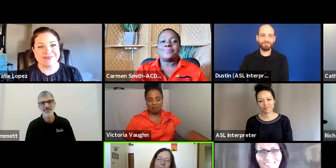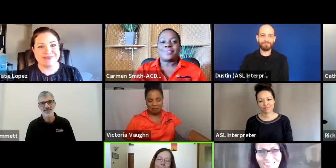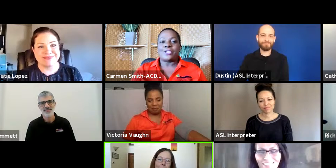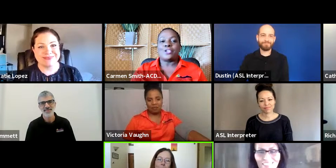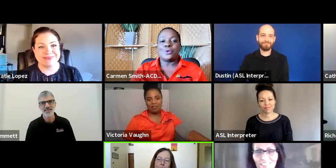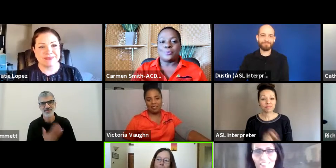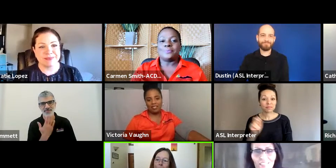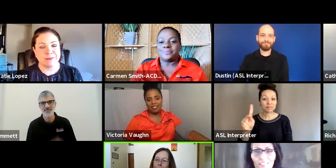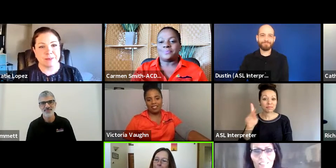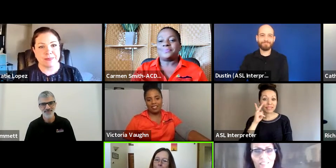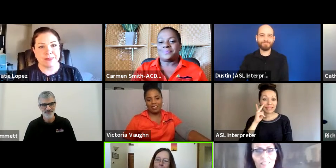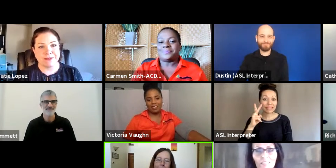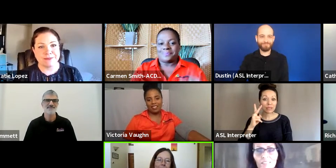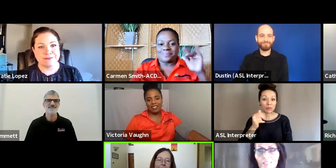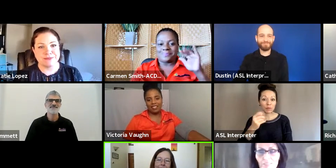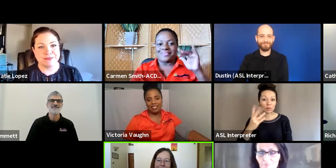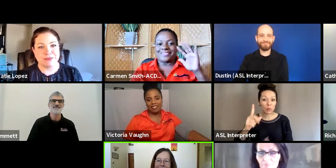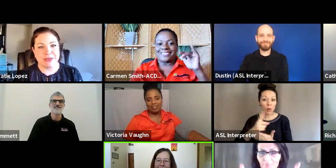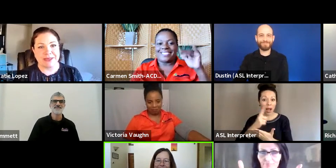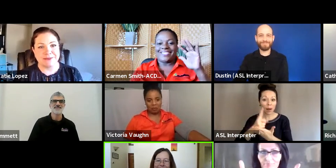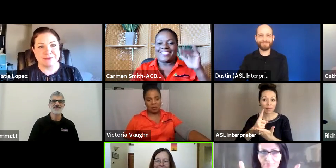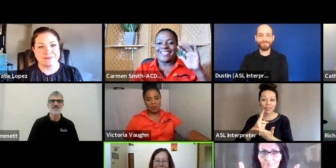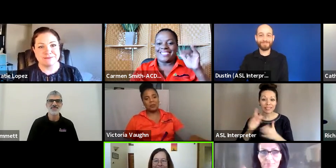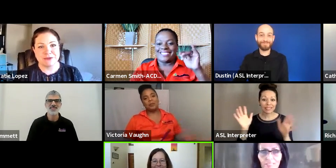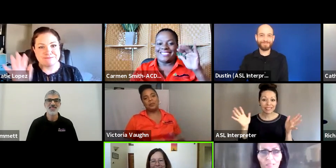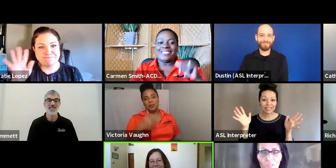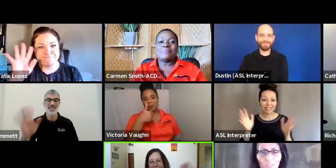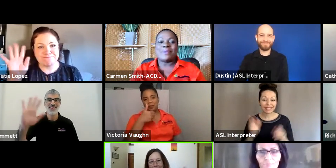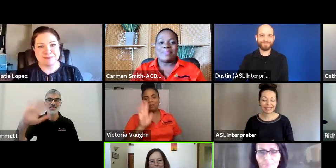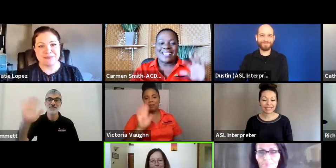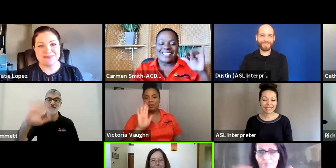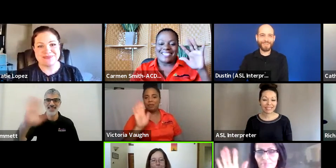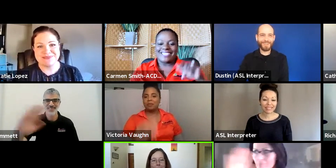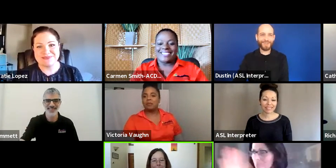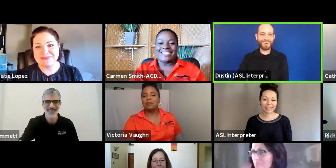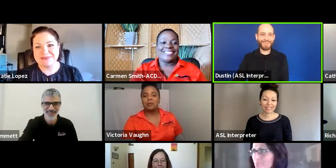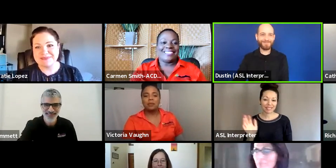Okay, we'll see you all in a few hours then. Bye-bye. All right.